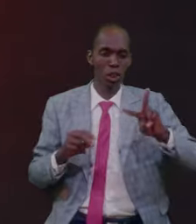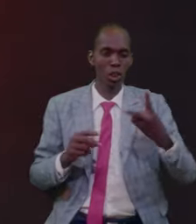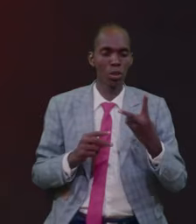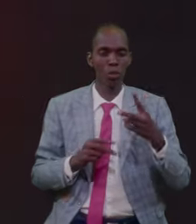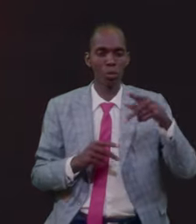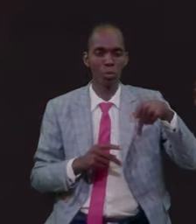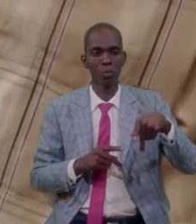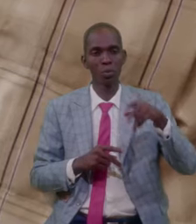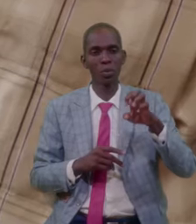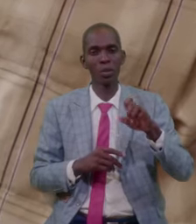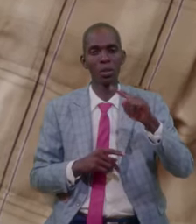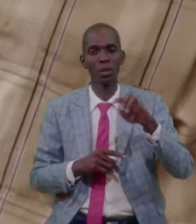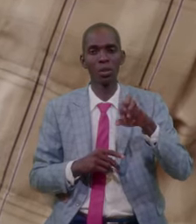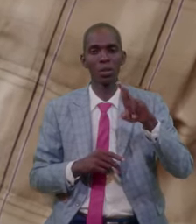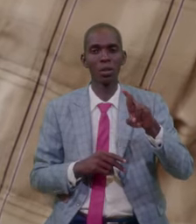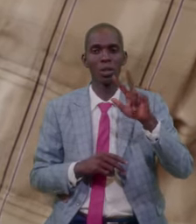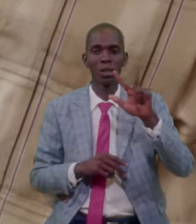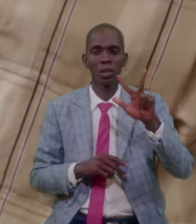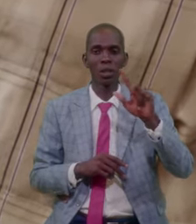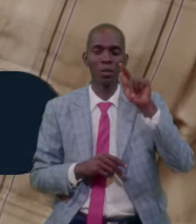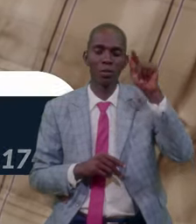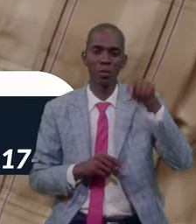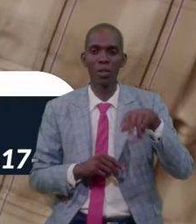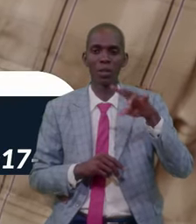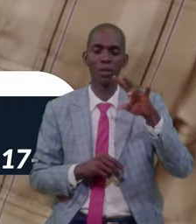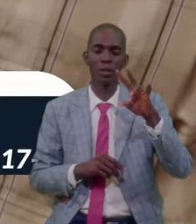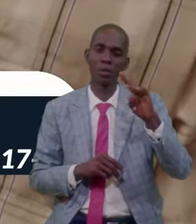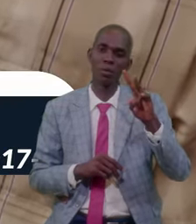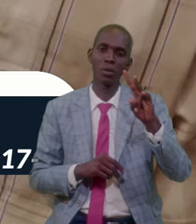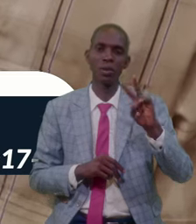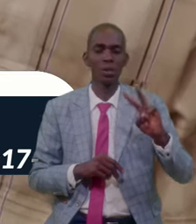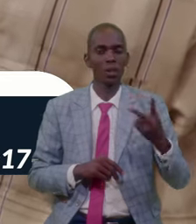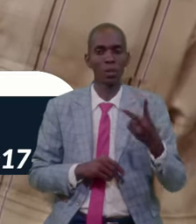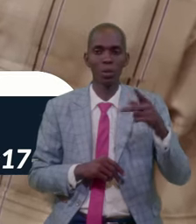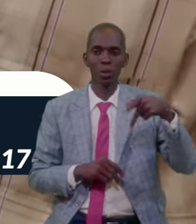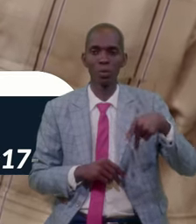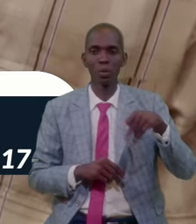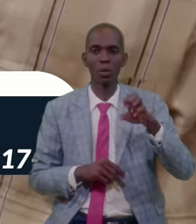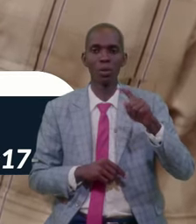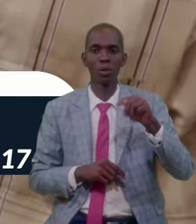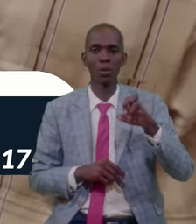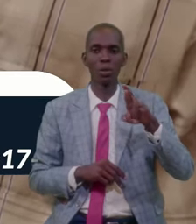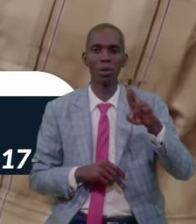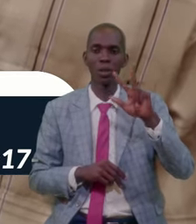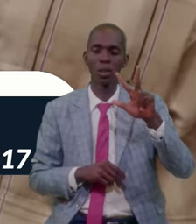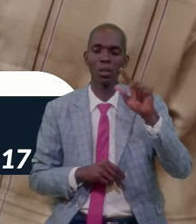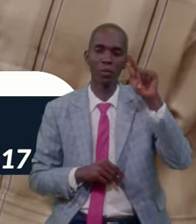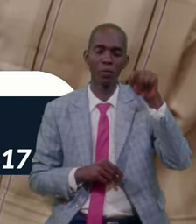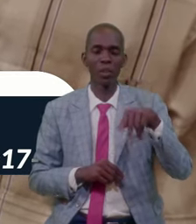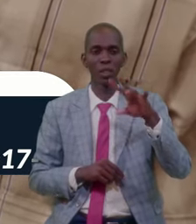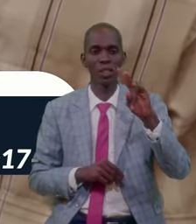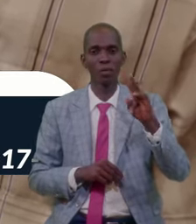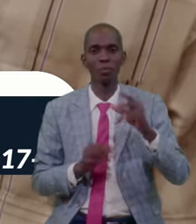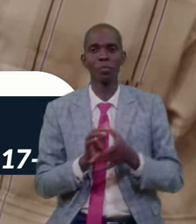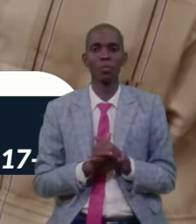chapter 3, verse 17. 2 Peter chapter 3, verse 17.